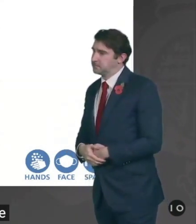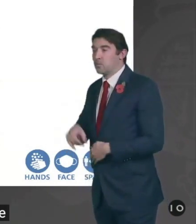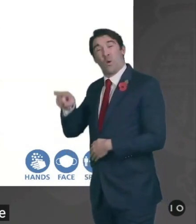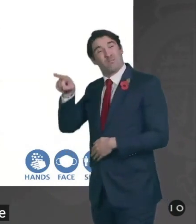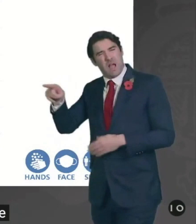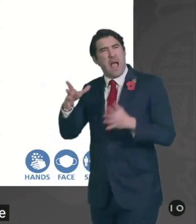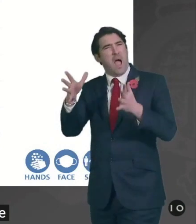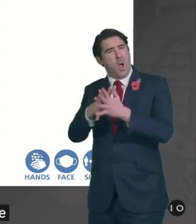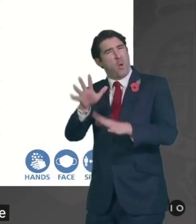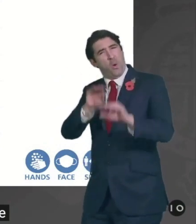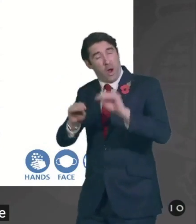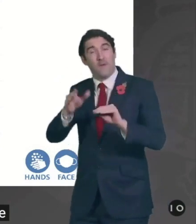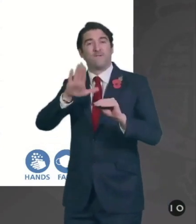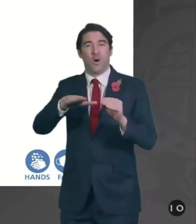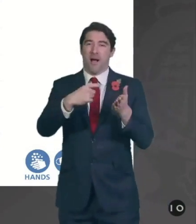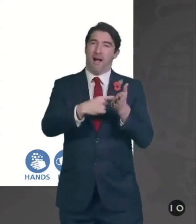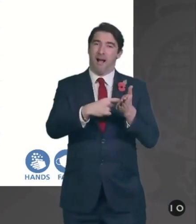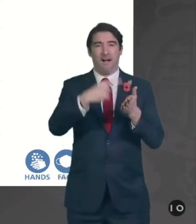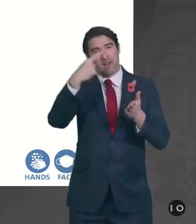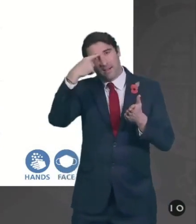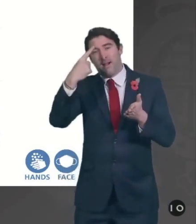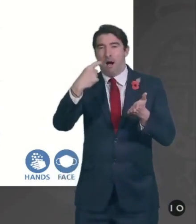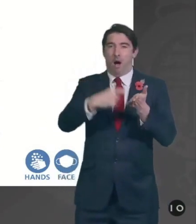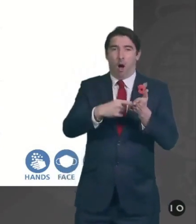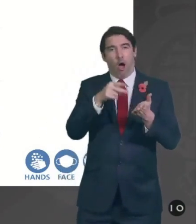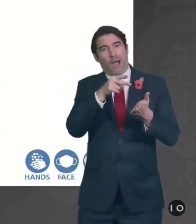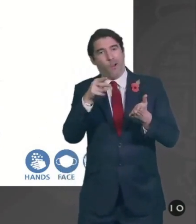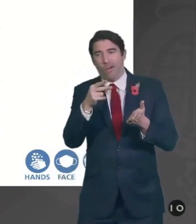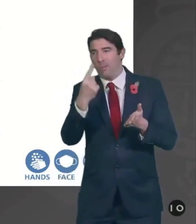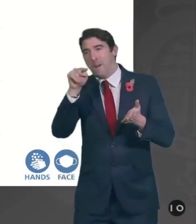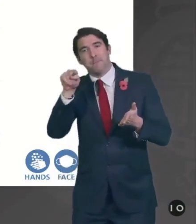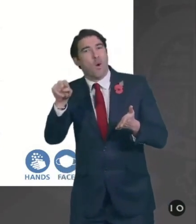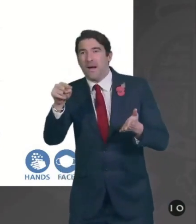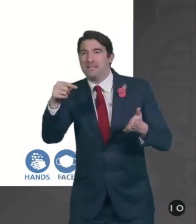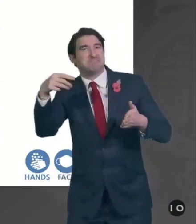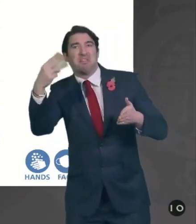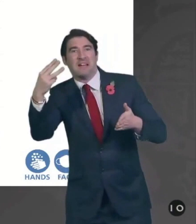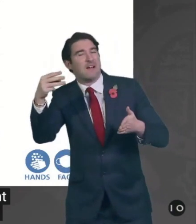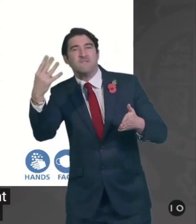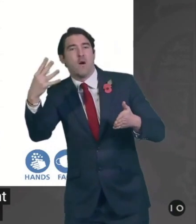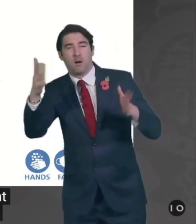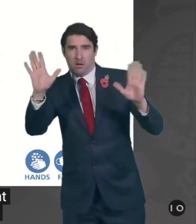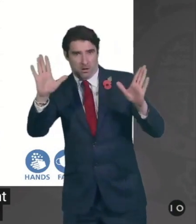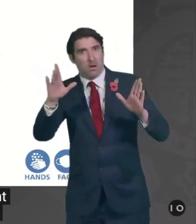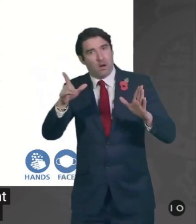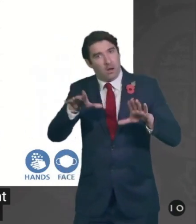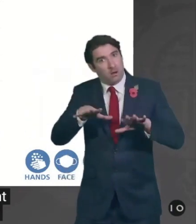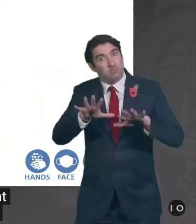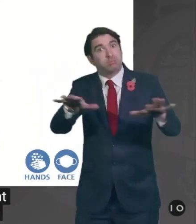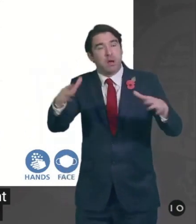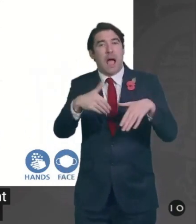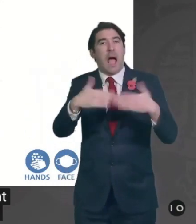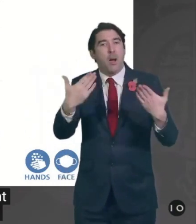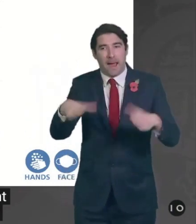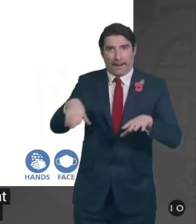see, different groups come up with different answers depending on their models. But what is clear from all of them, in terms of deaths over